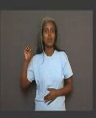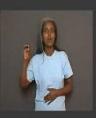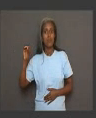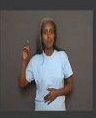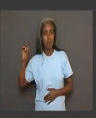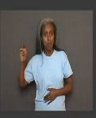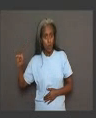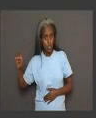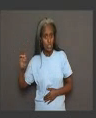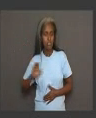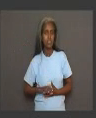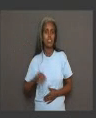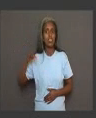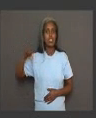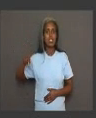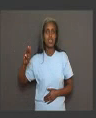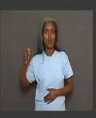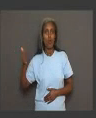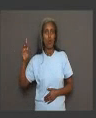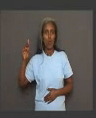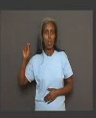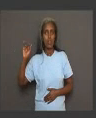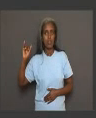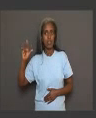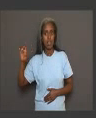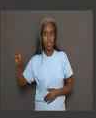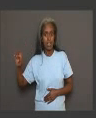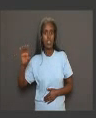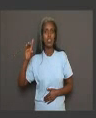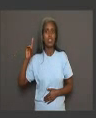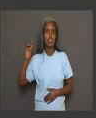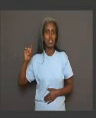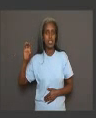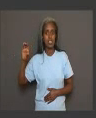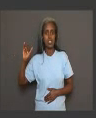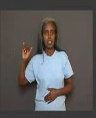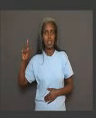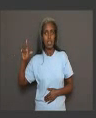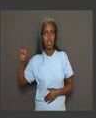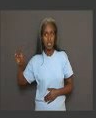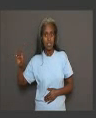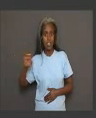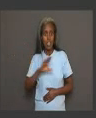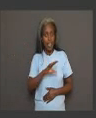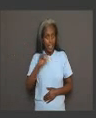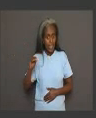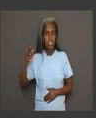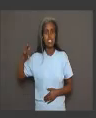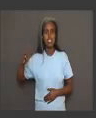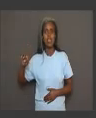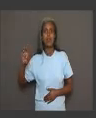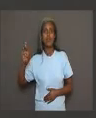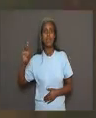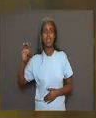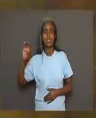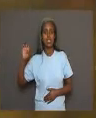mode, the quartile, the decile, and the